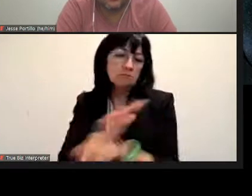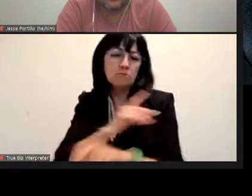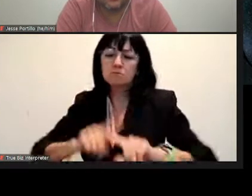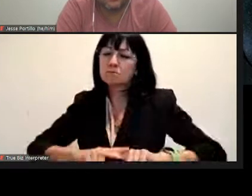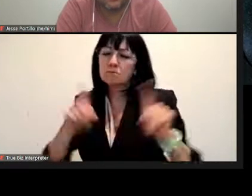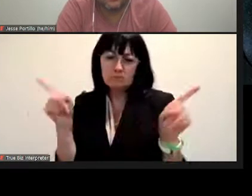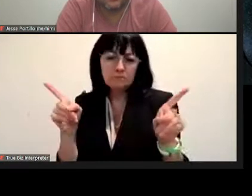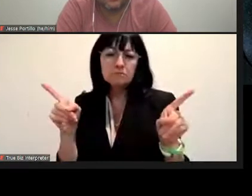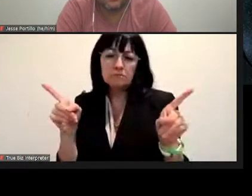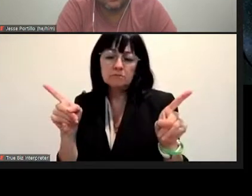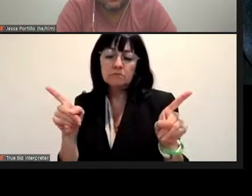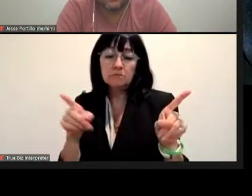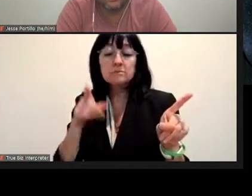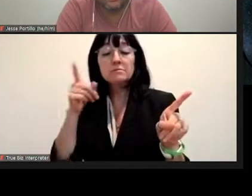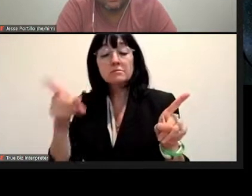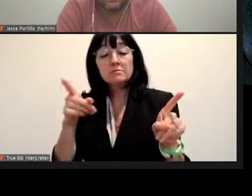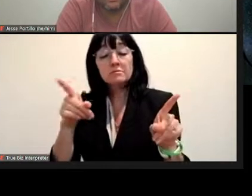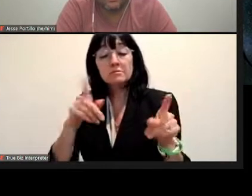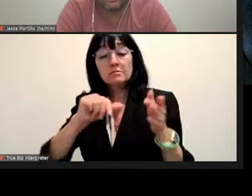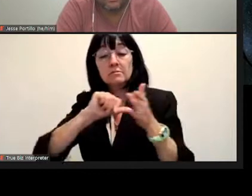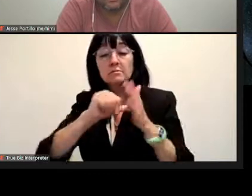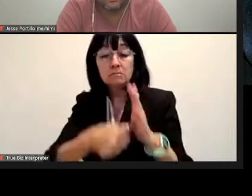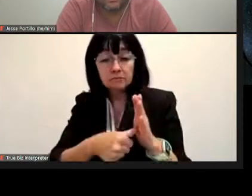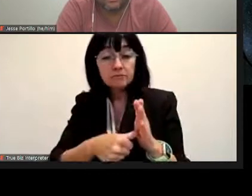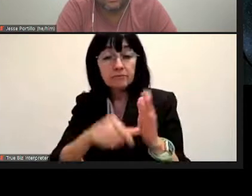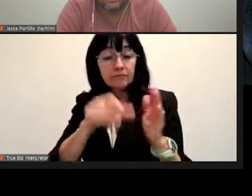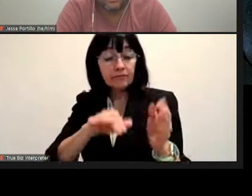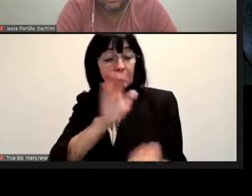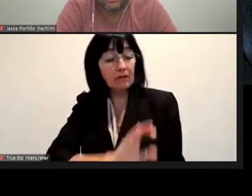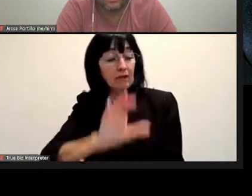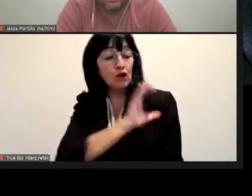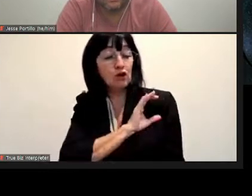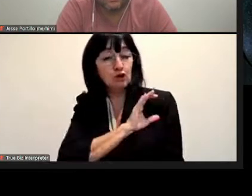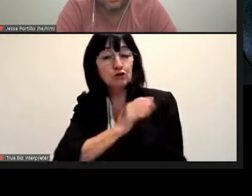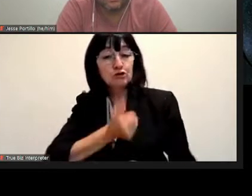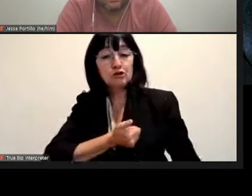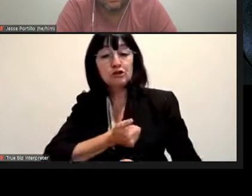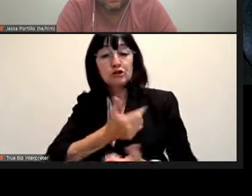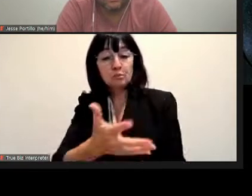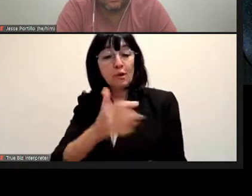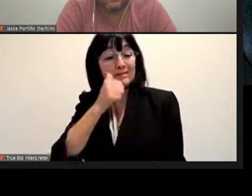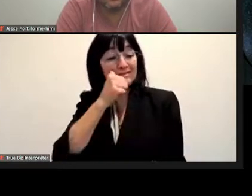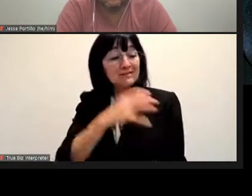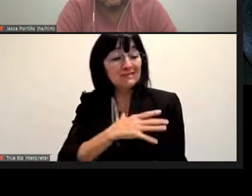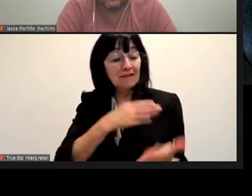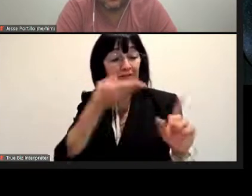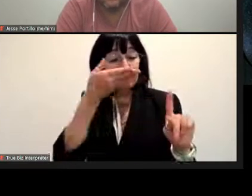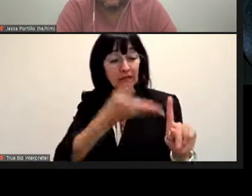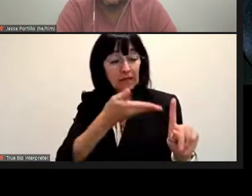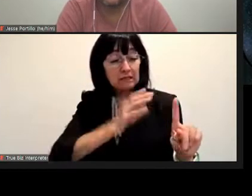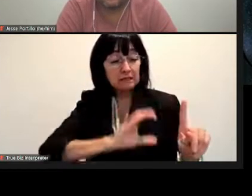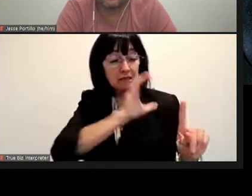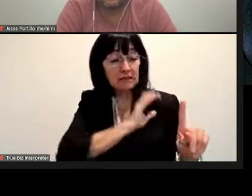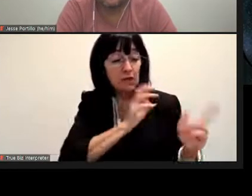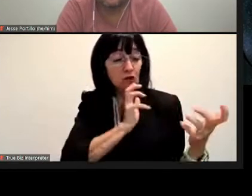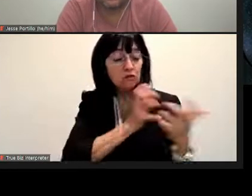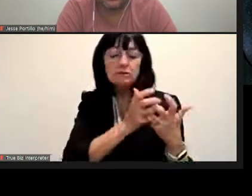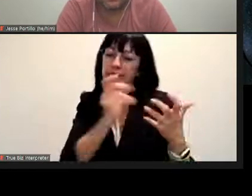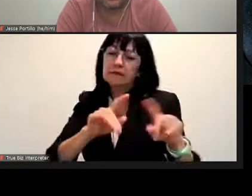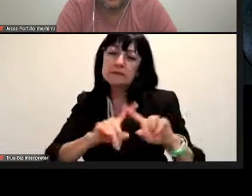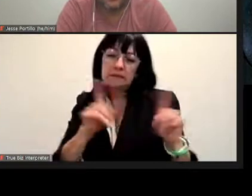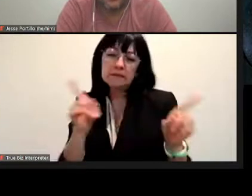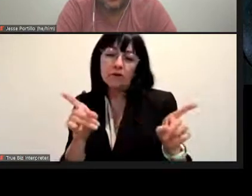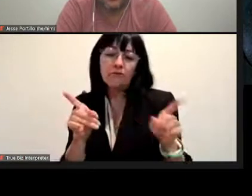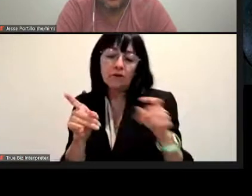character expresses their femininity like this, so when we talk about femininity for character X, this is what we mean. That's different. I think you